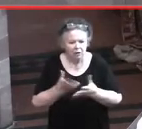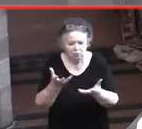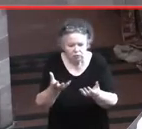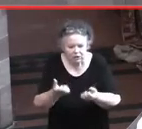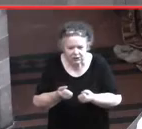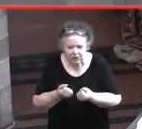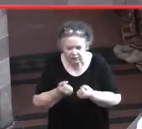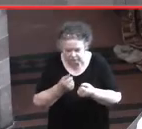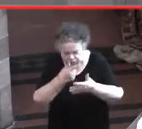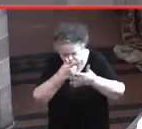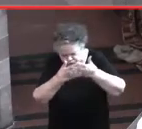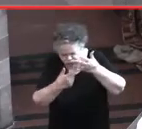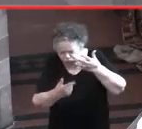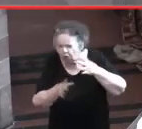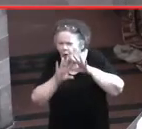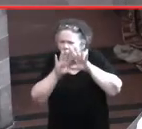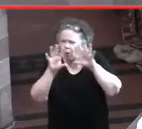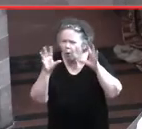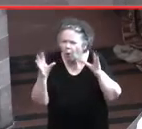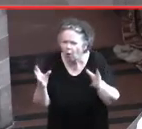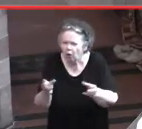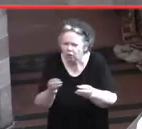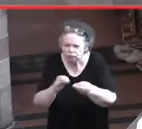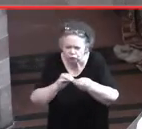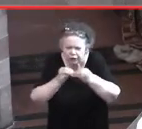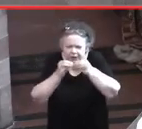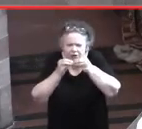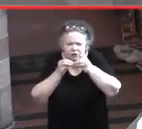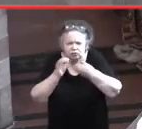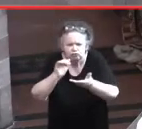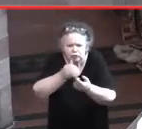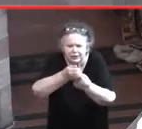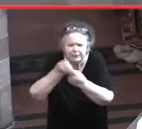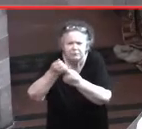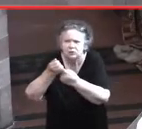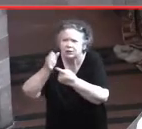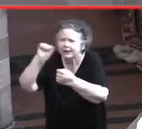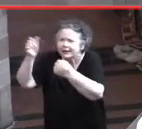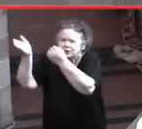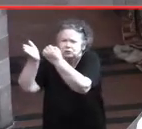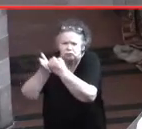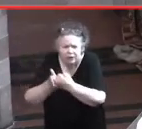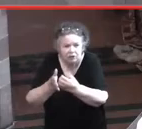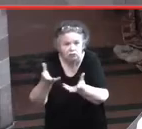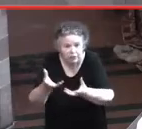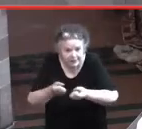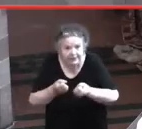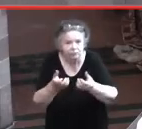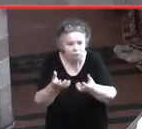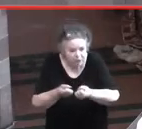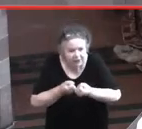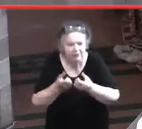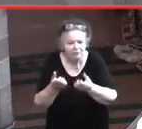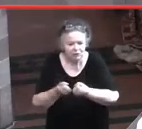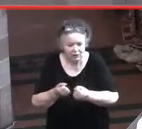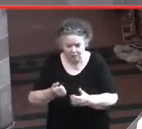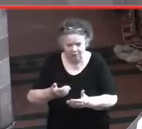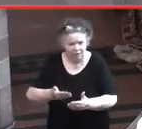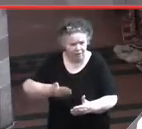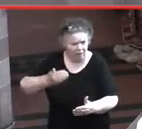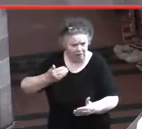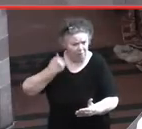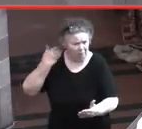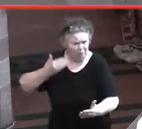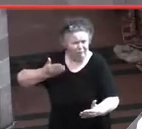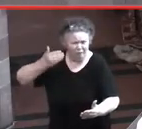Receive all of creation and redemption, all of God's grace. We receive it long before we know